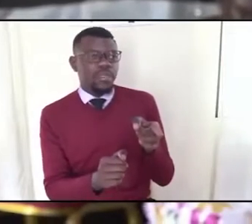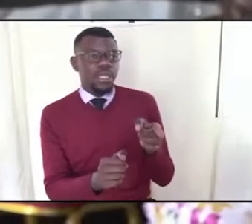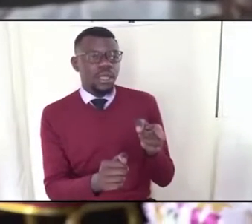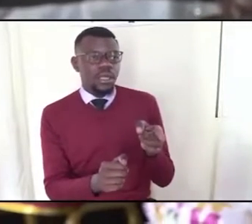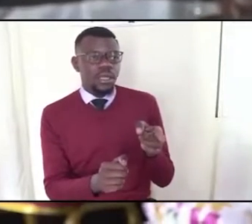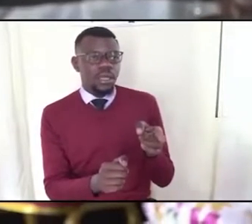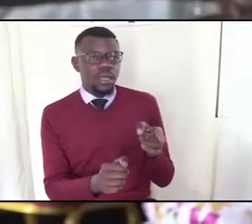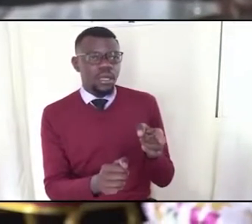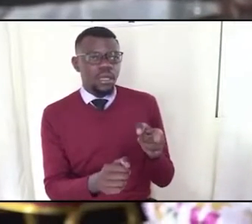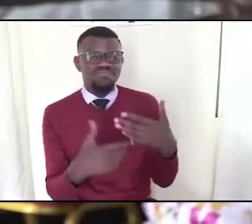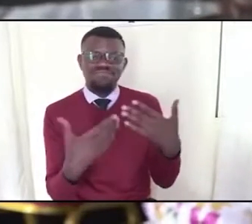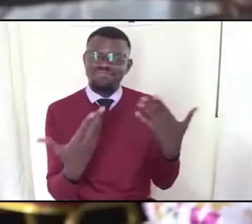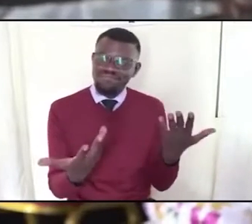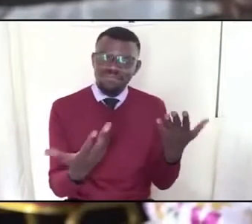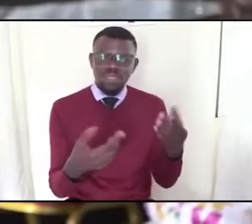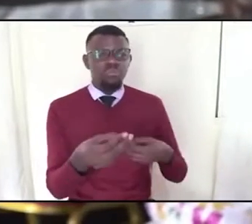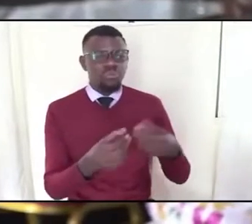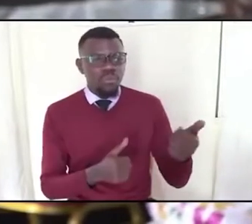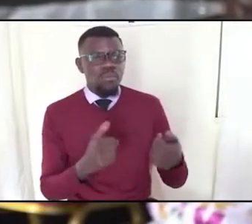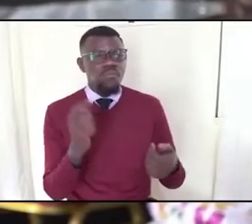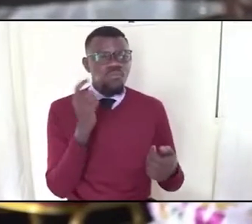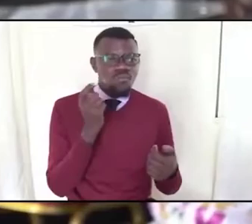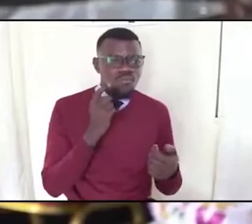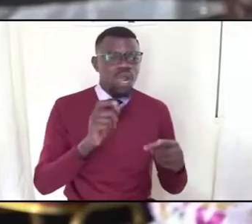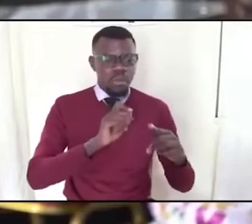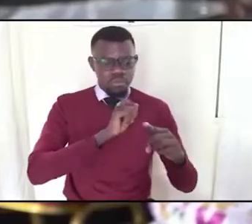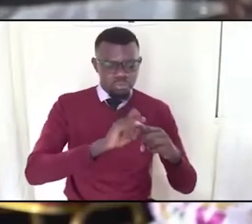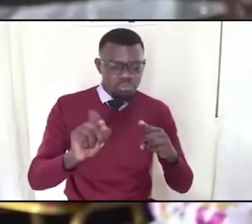She sold Viberiti, Sweetie,